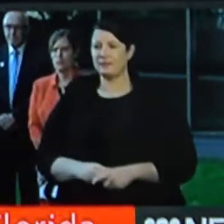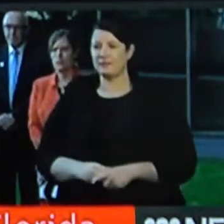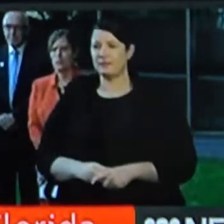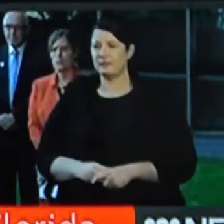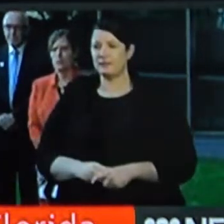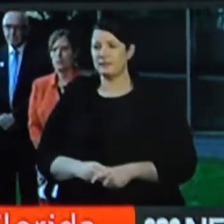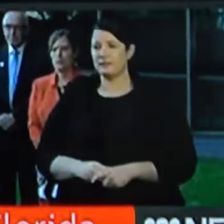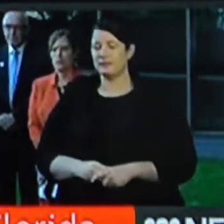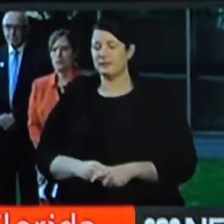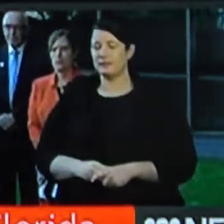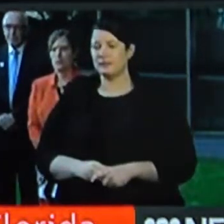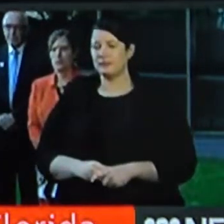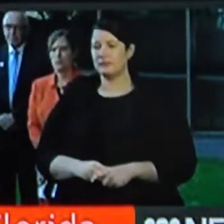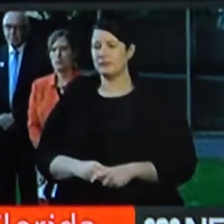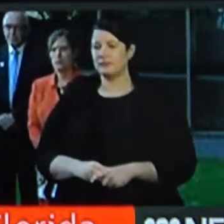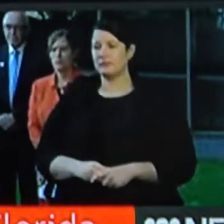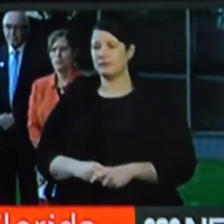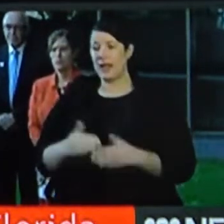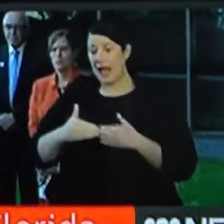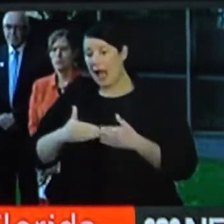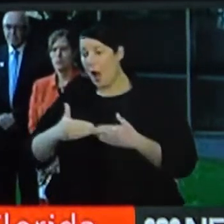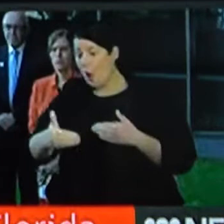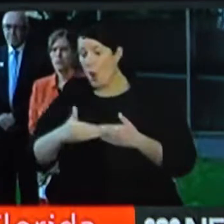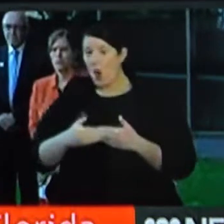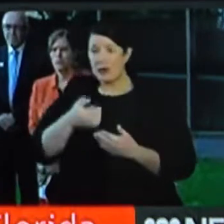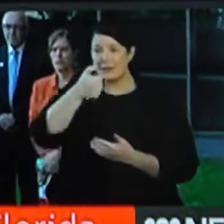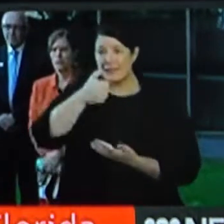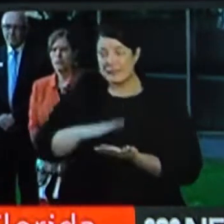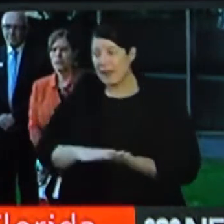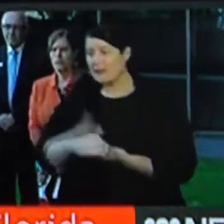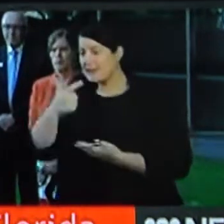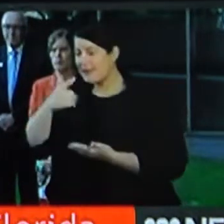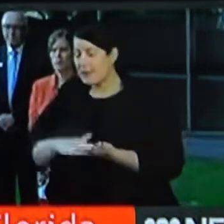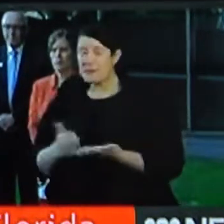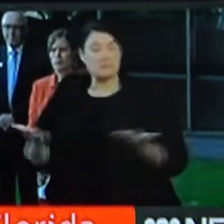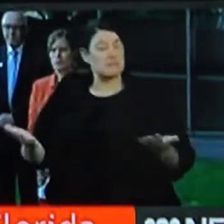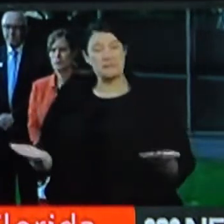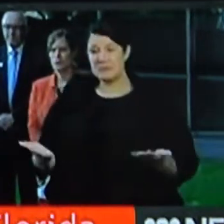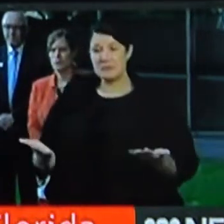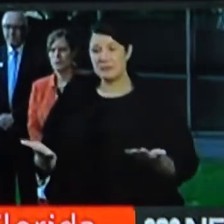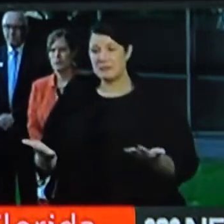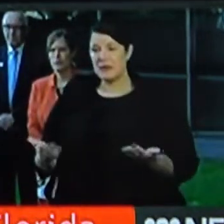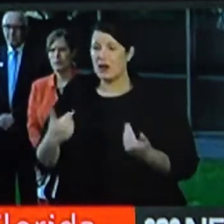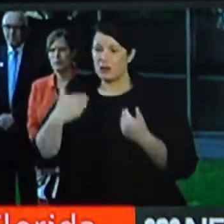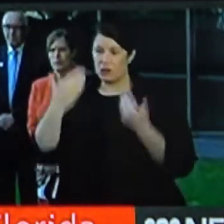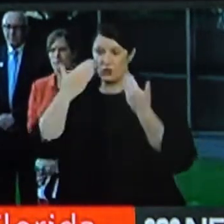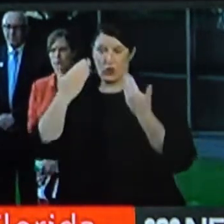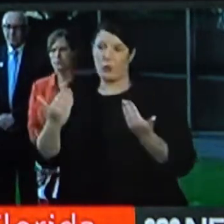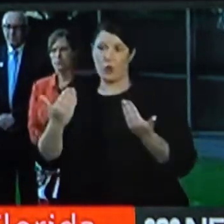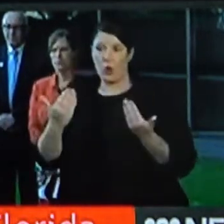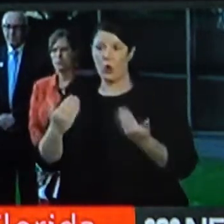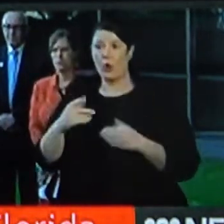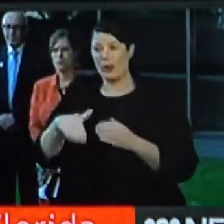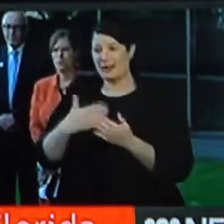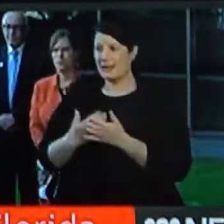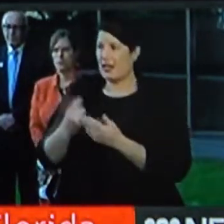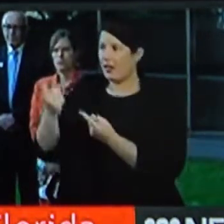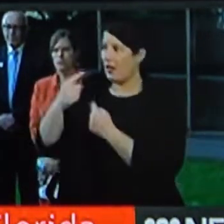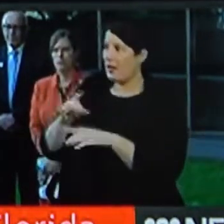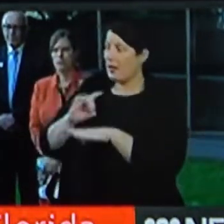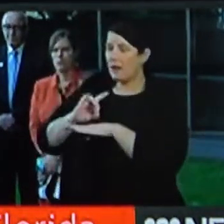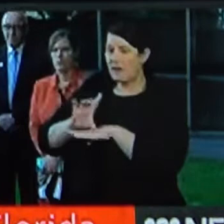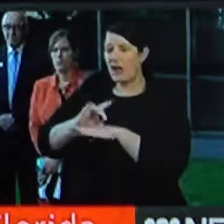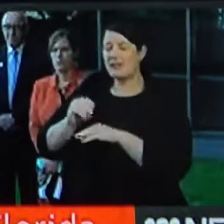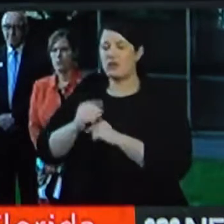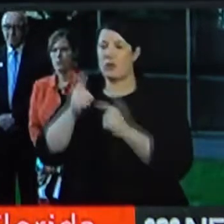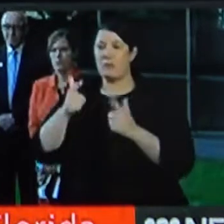these restrictions apply is completely dependent on health advice. And I'm hoping, as a best case, that we don't go beyond what we have now. I hope that we'll adjust to